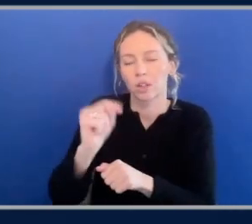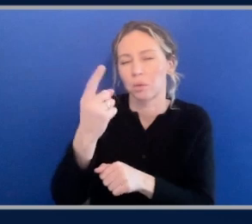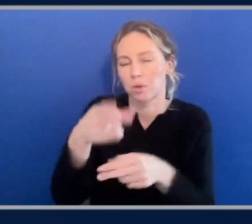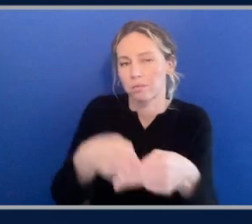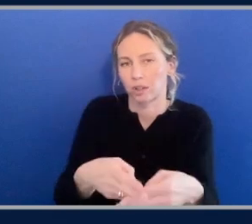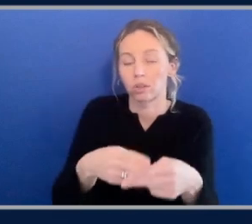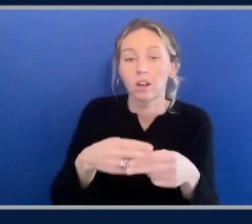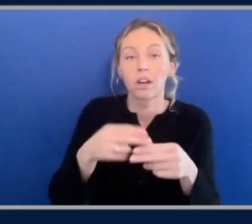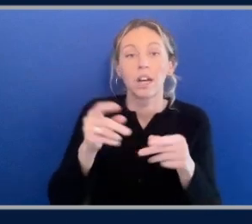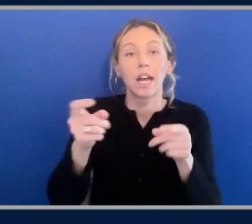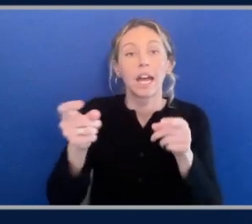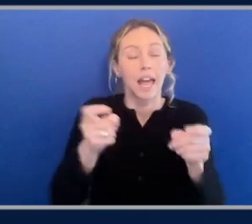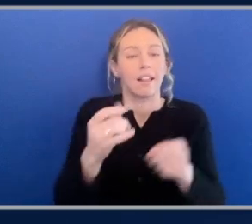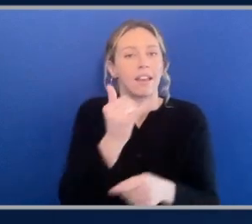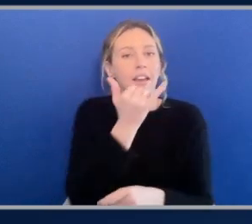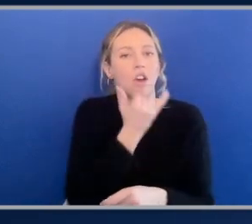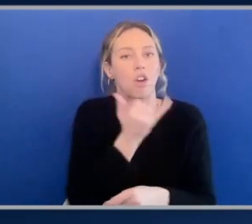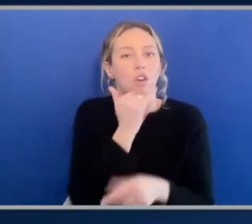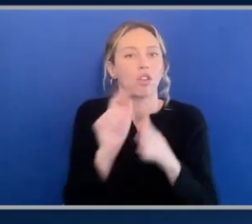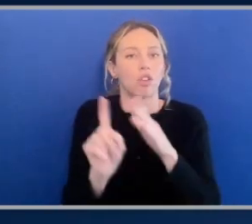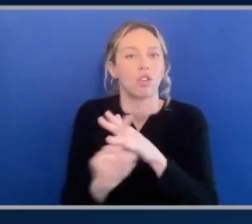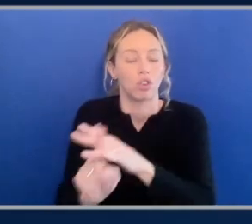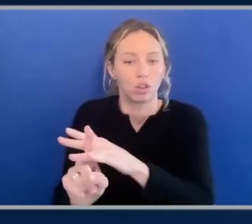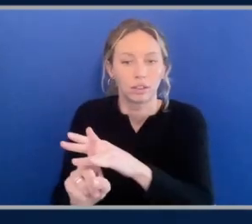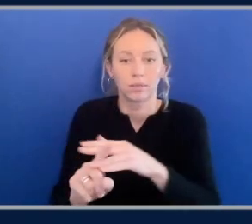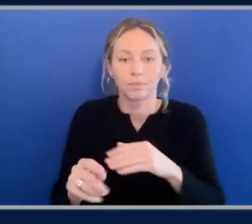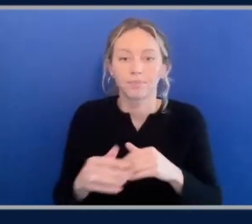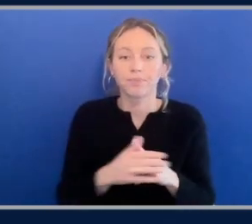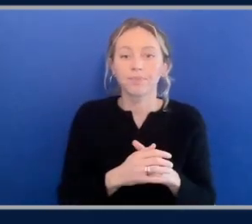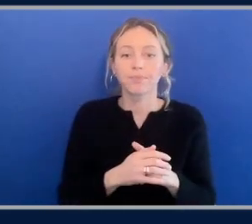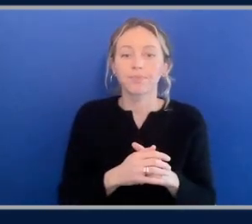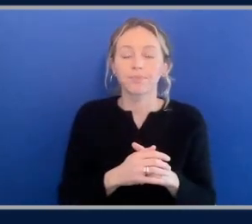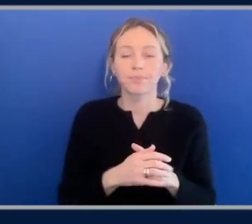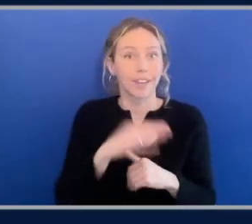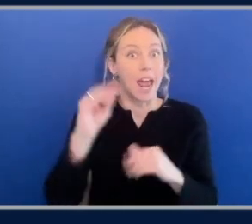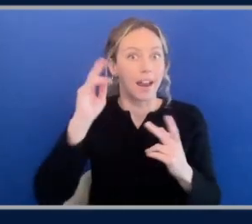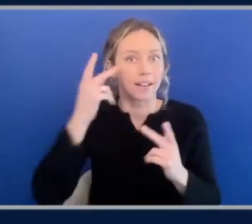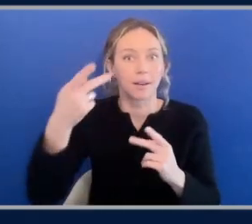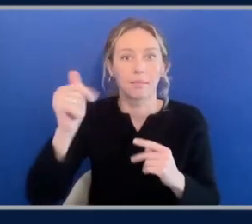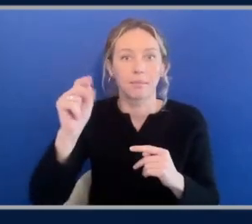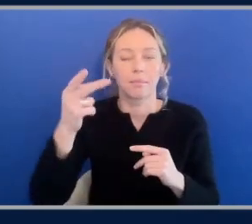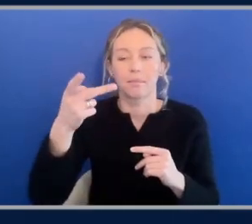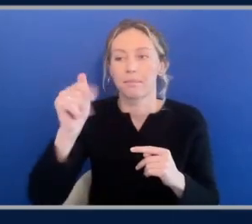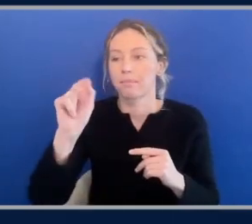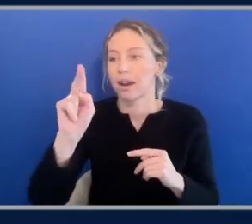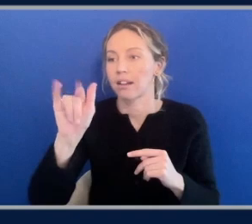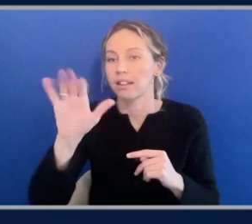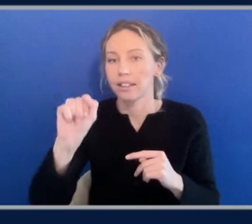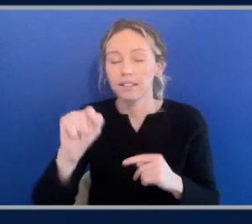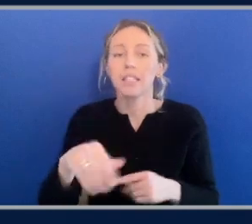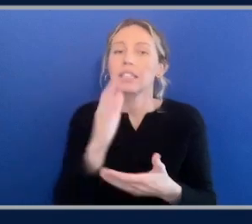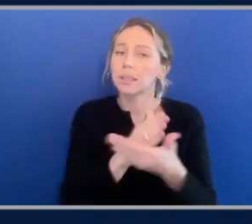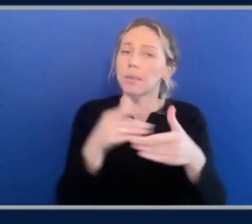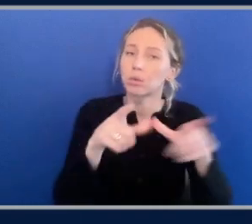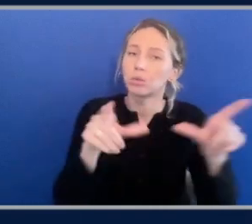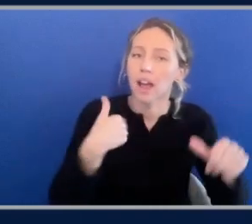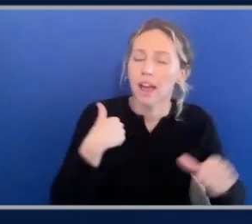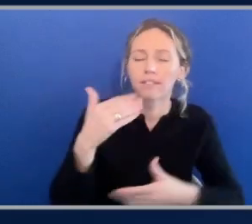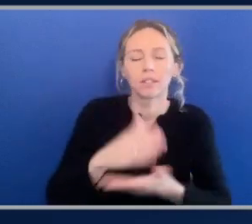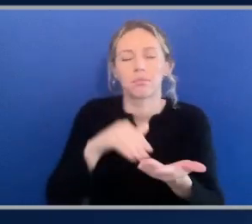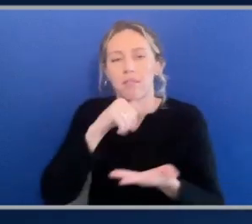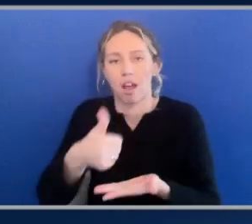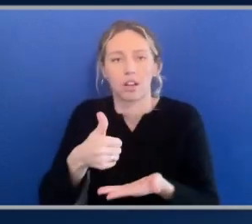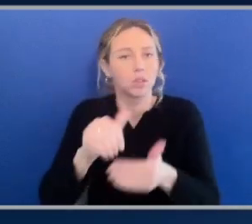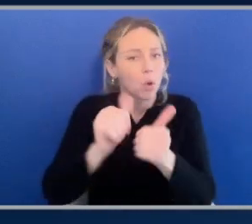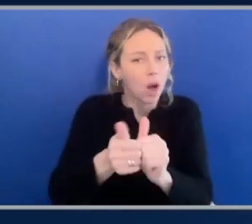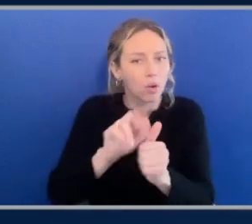handling errors. Yes, exactly. And panics. This is a thing that some languages have, but not all of them have. So tell me, why is this? How does Rust do this, and why is